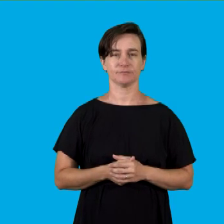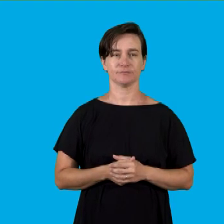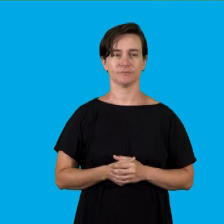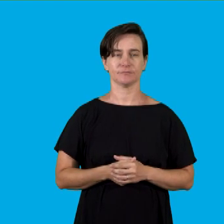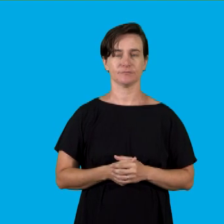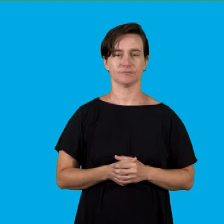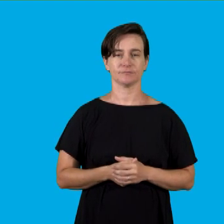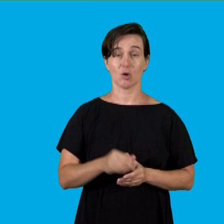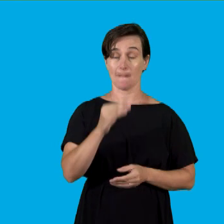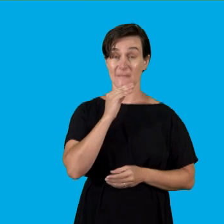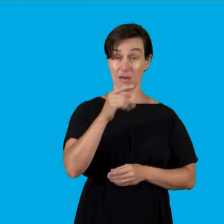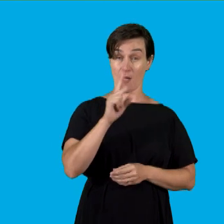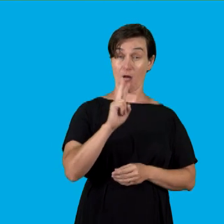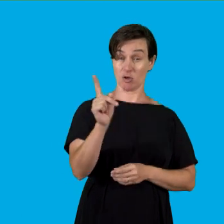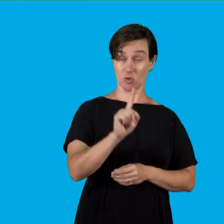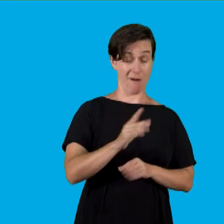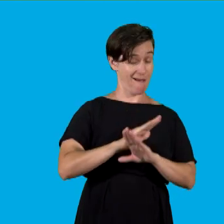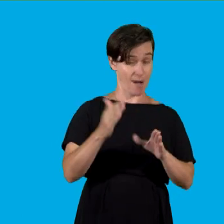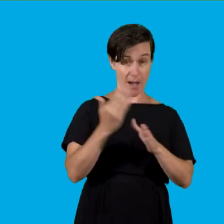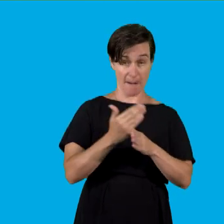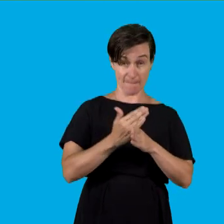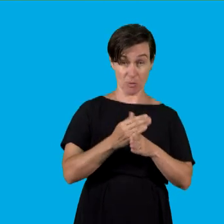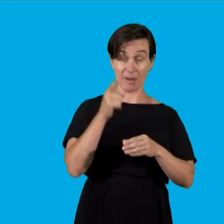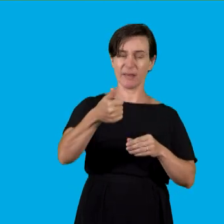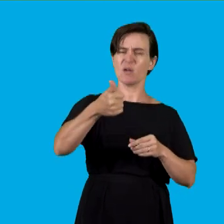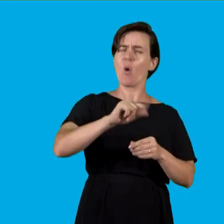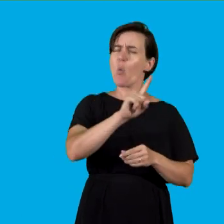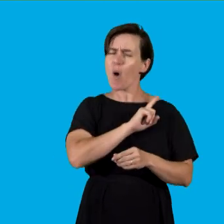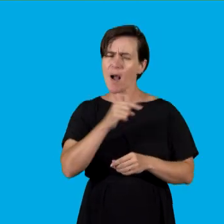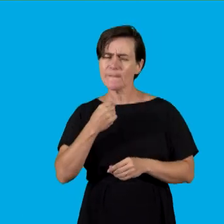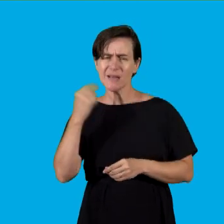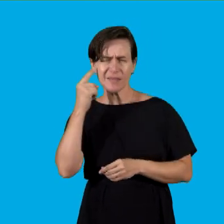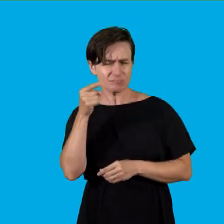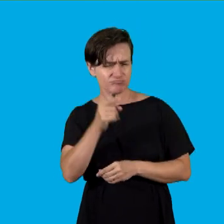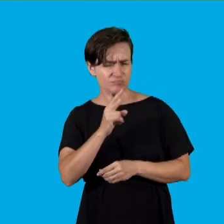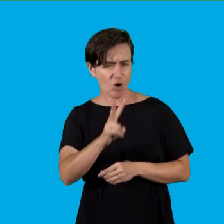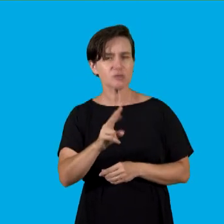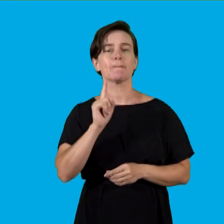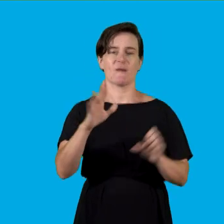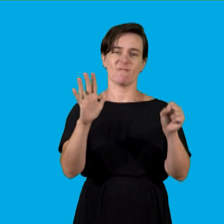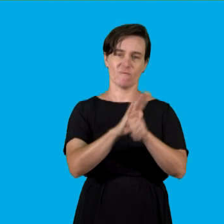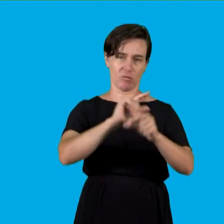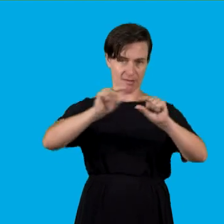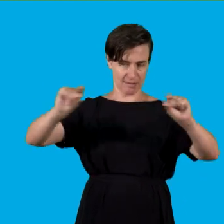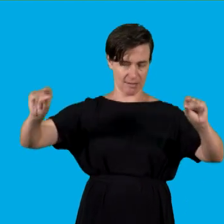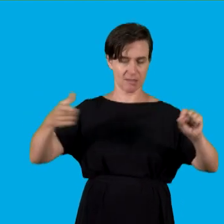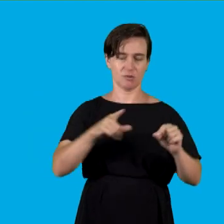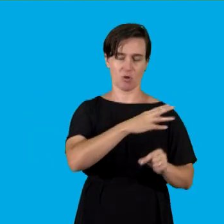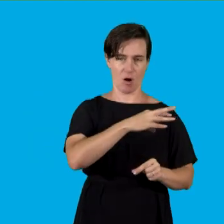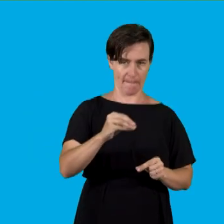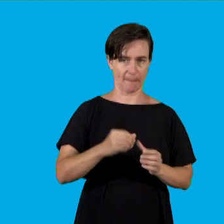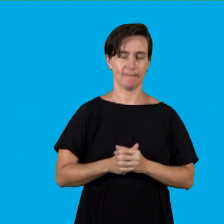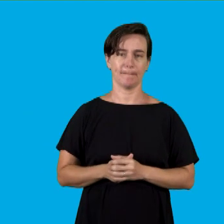Then when we quote, we are going to take the sentence from the beginning, like I've underlined, up until the end.